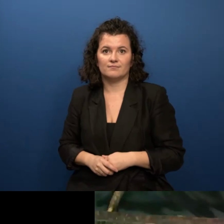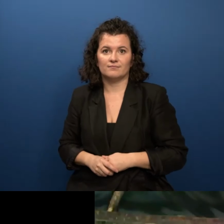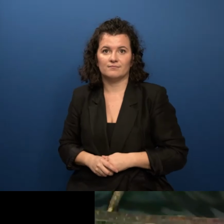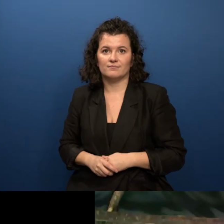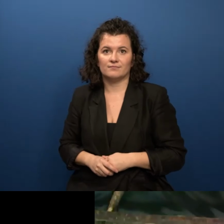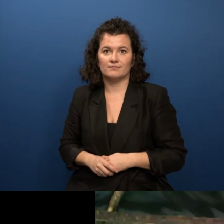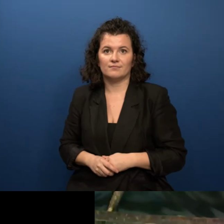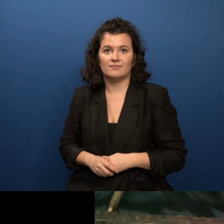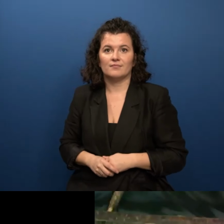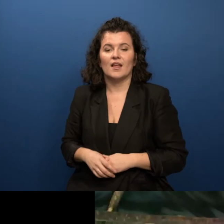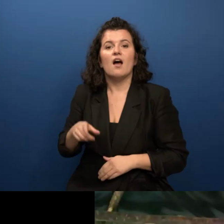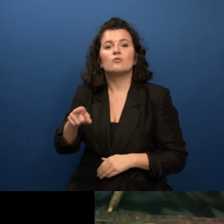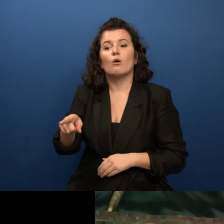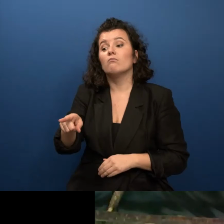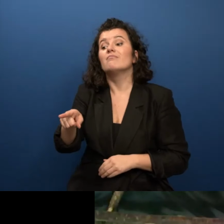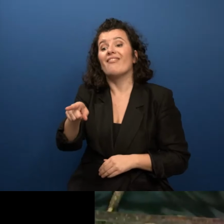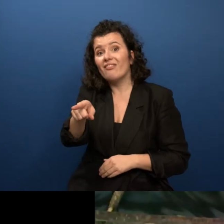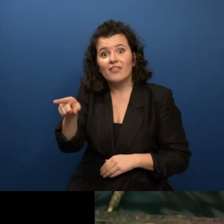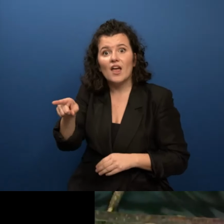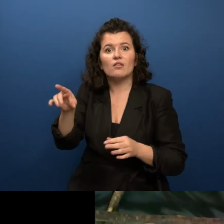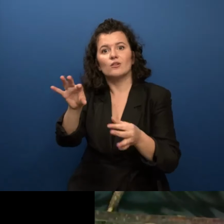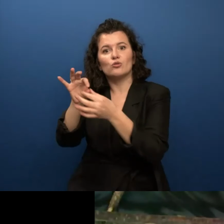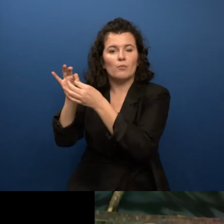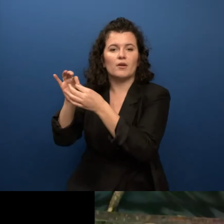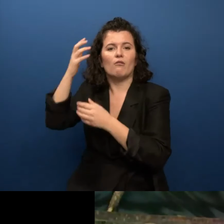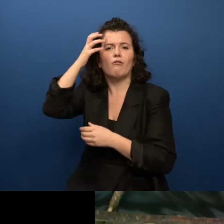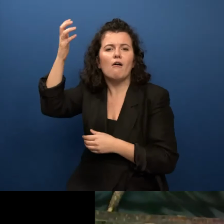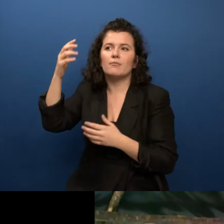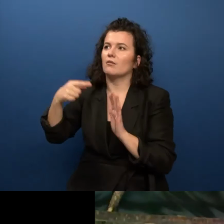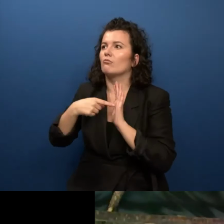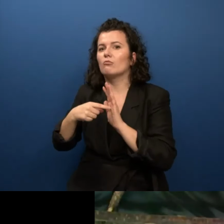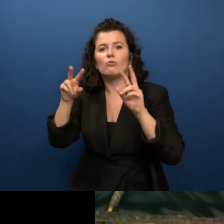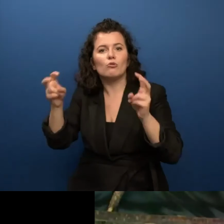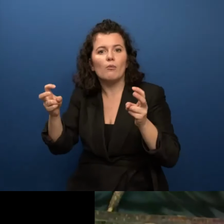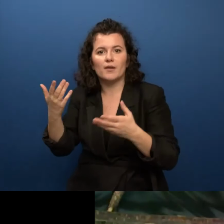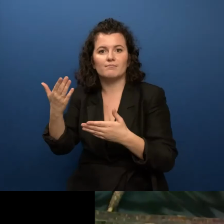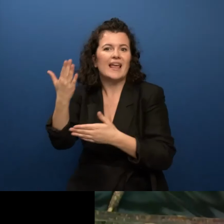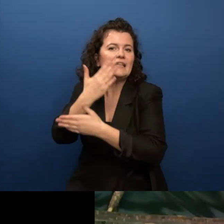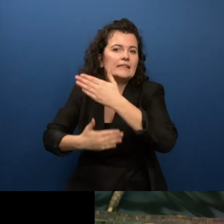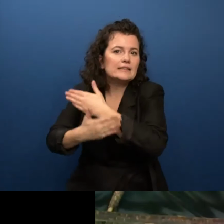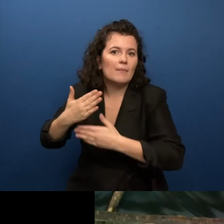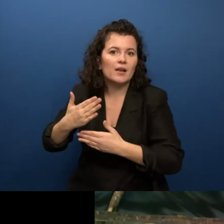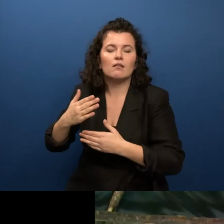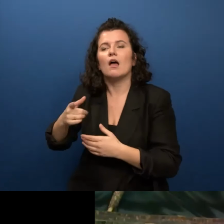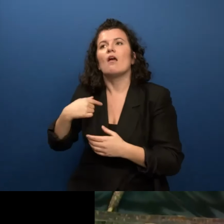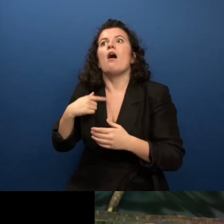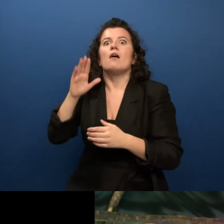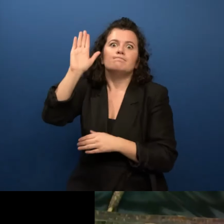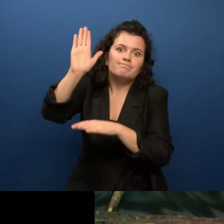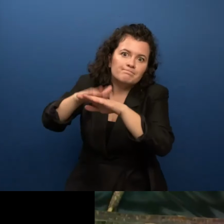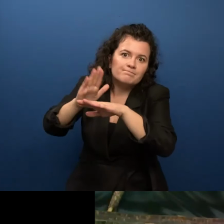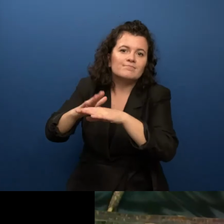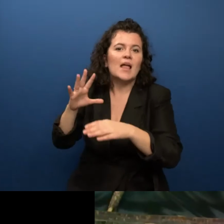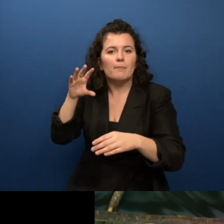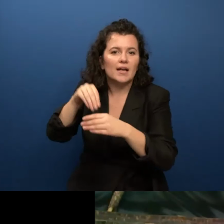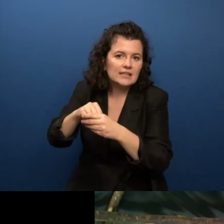rights for persons with disability. So that what becomes a barrier again in enhancing or getting those services, because at the end of the day, it was the